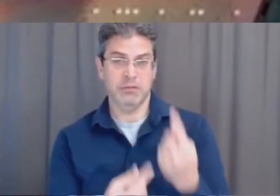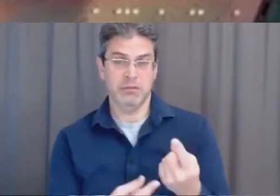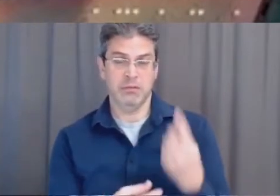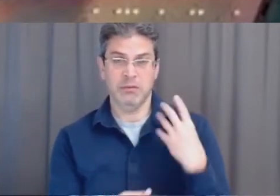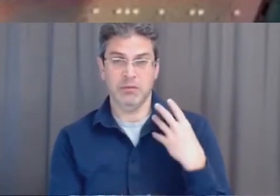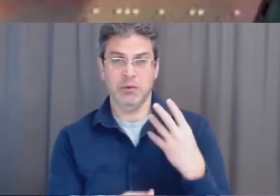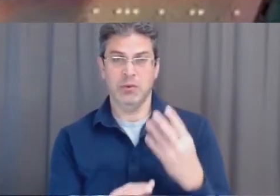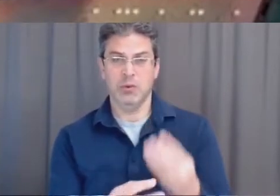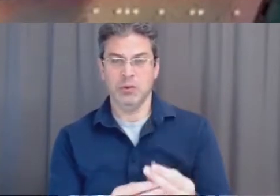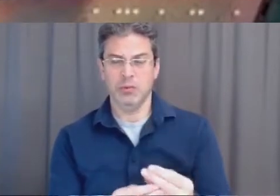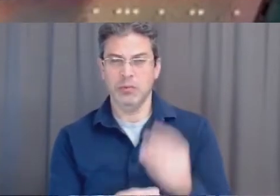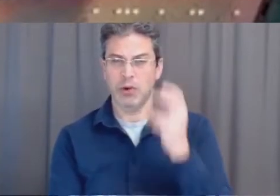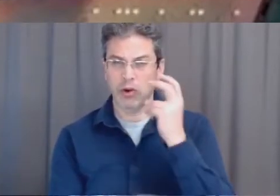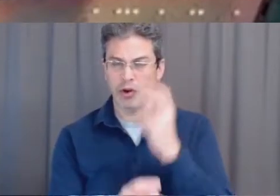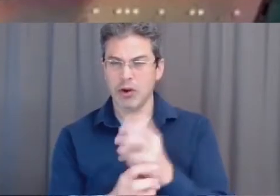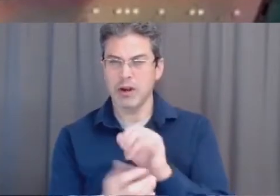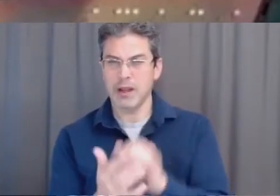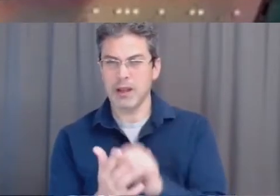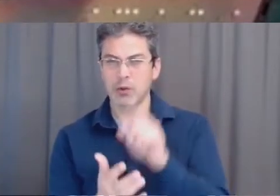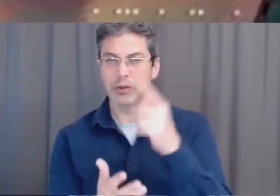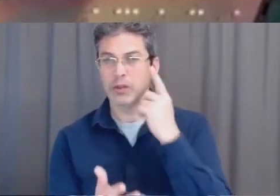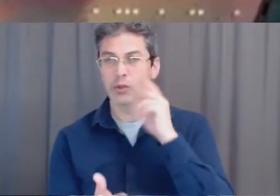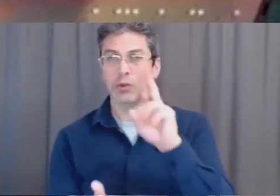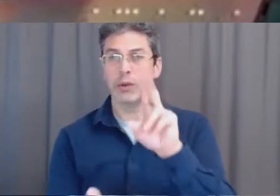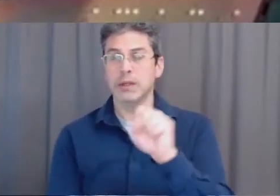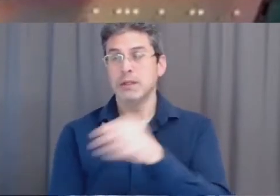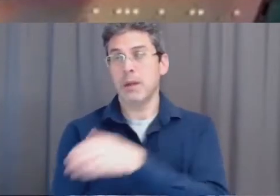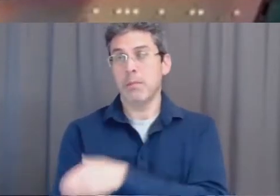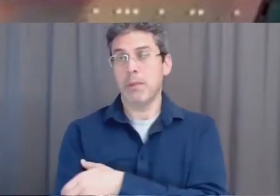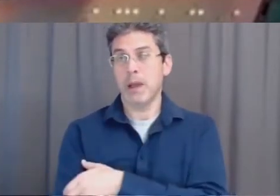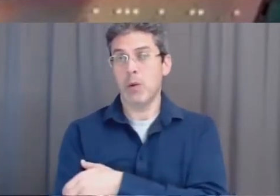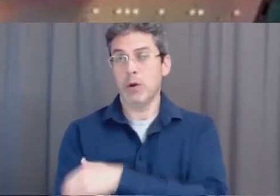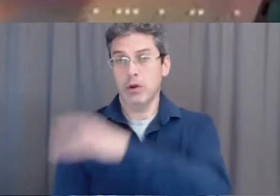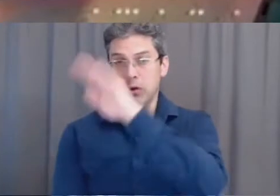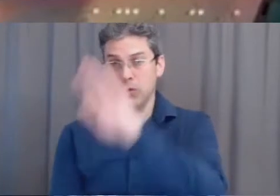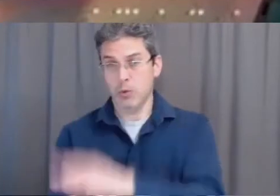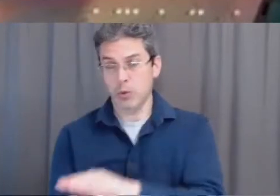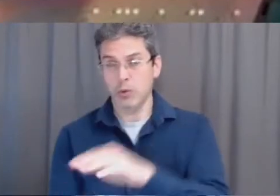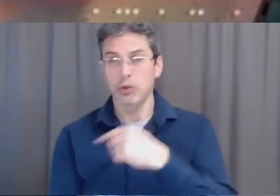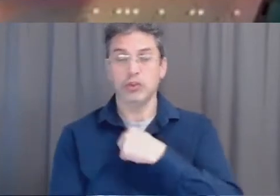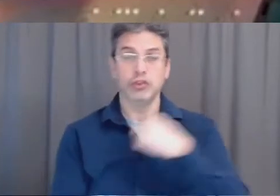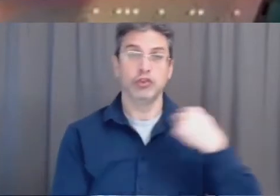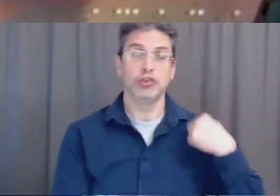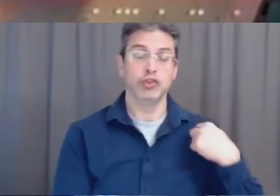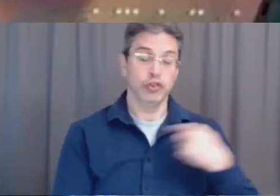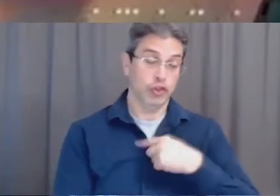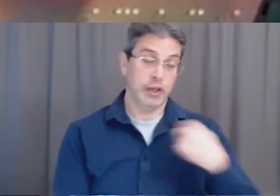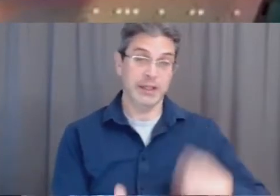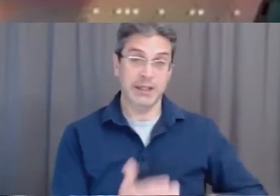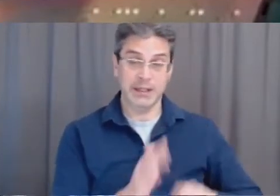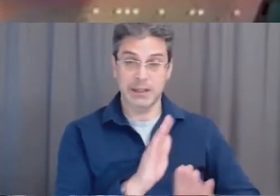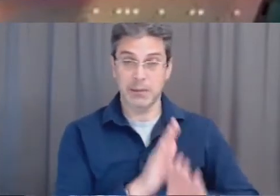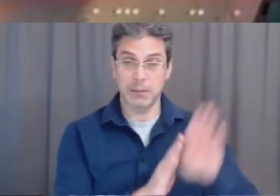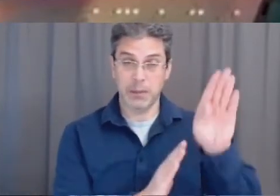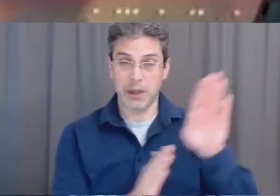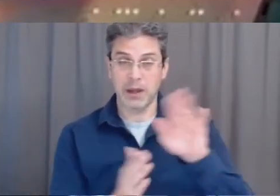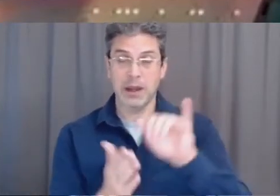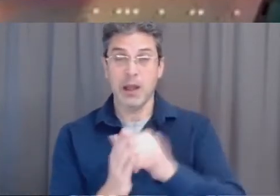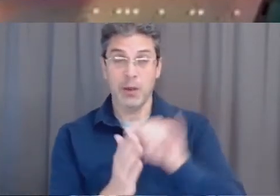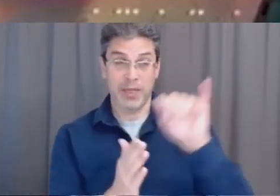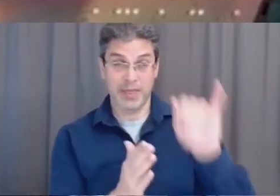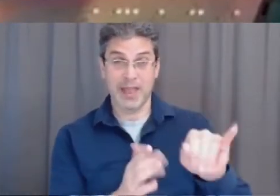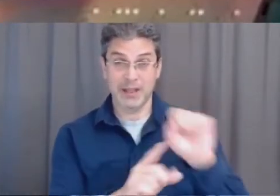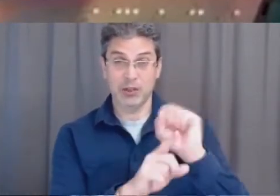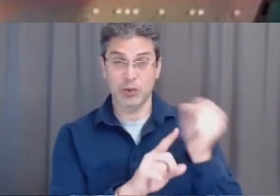the reduction of American power in the world and the rise of Chinese power from the world from the Trump experience. And so I guess the